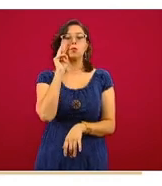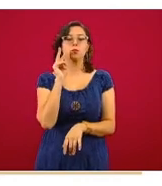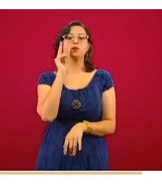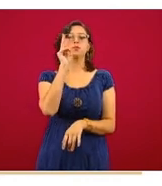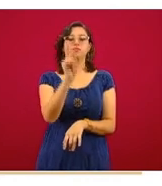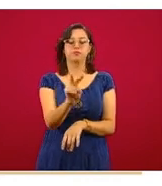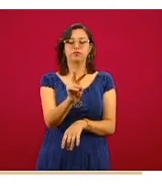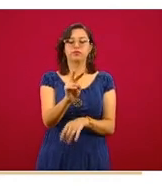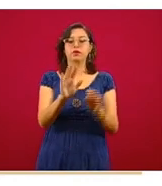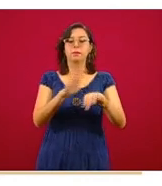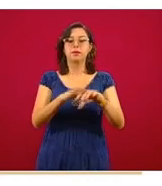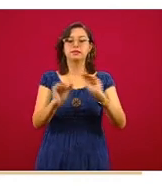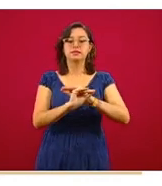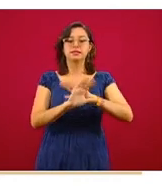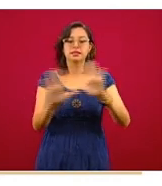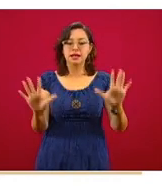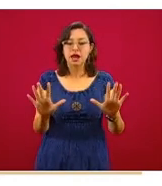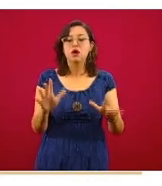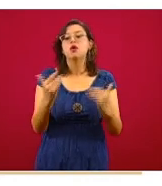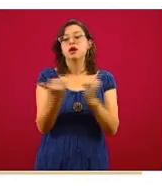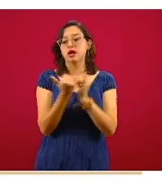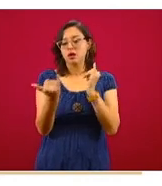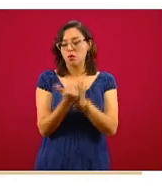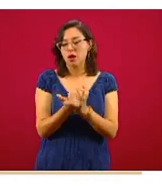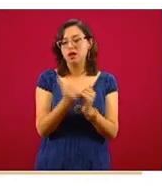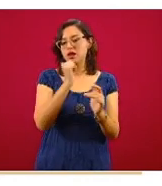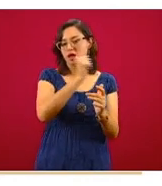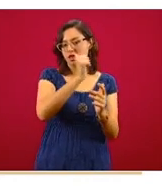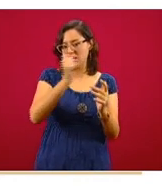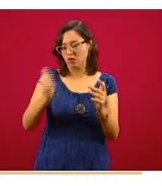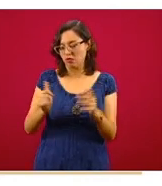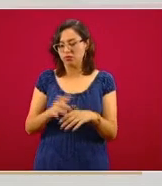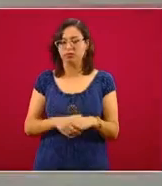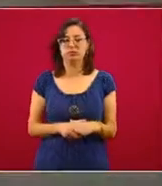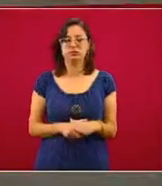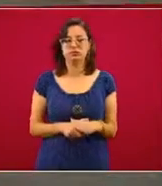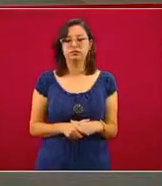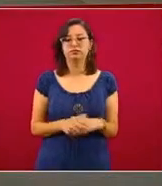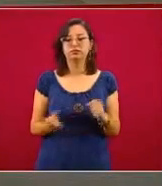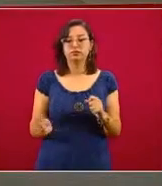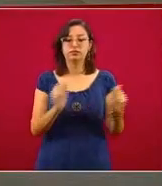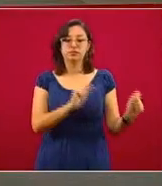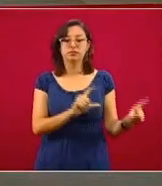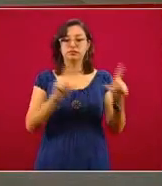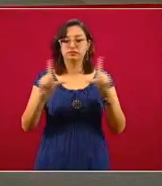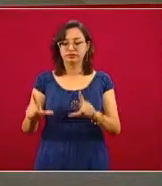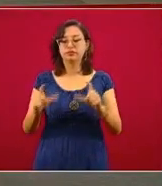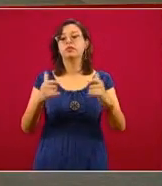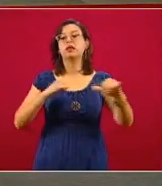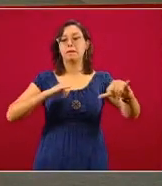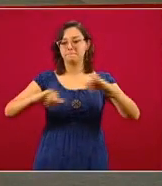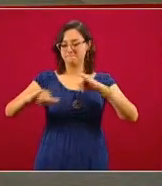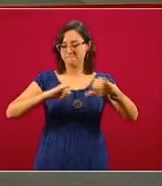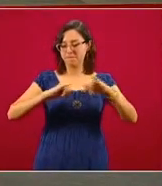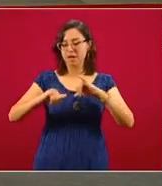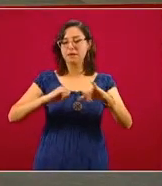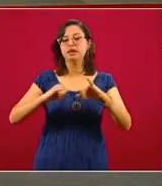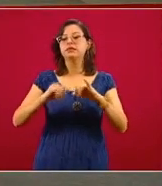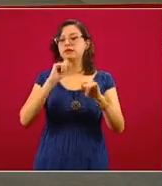present the actual, the raw numbers, so you can observe the distribution per state.